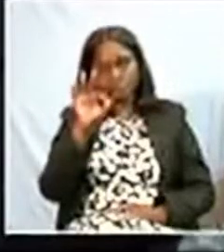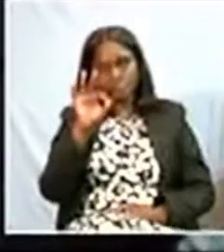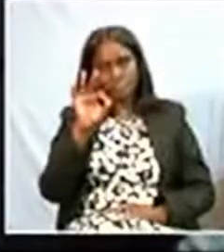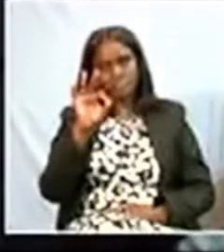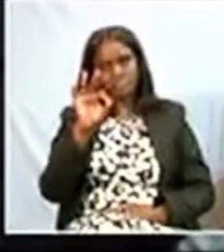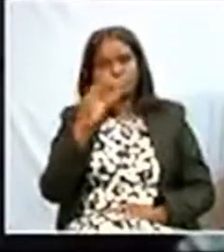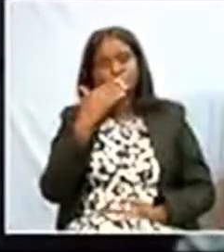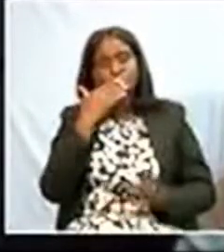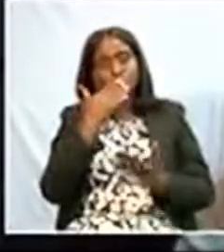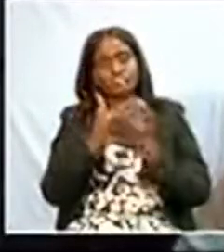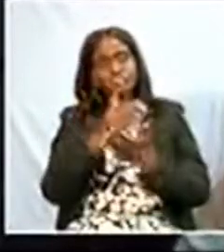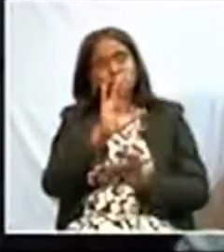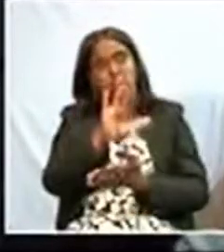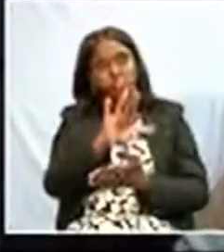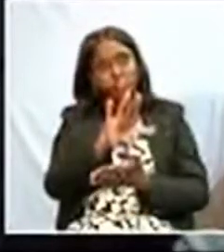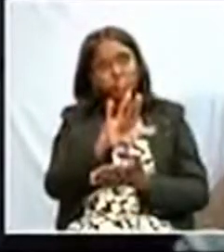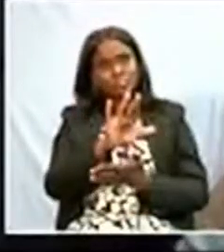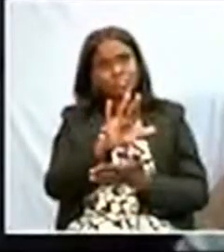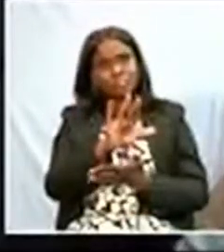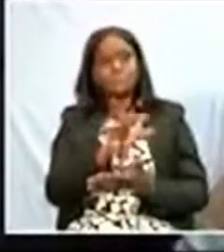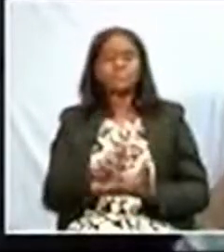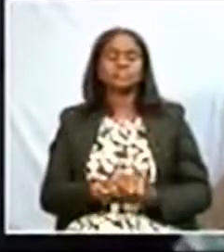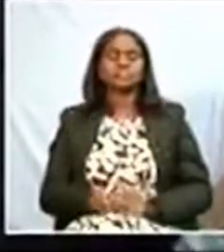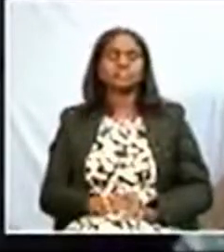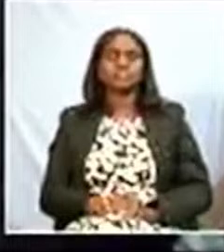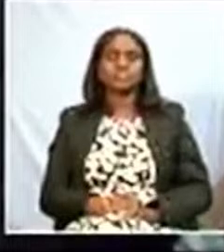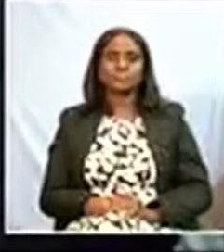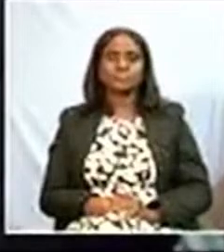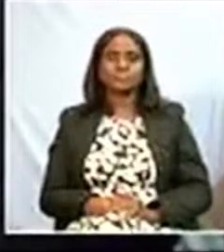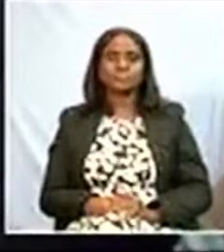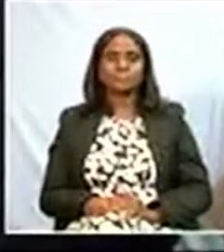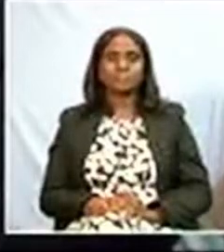thing? This vessel.